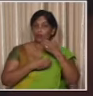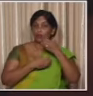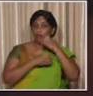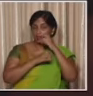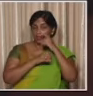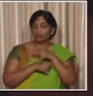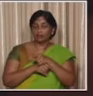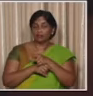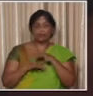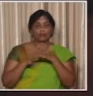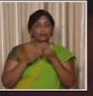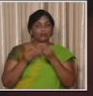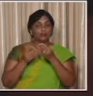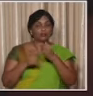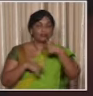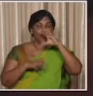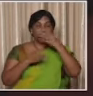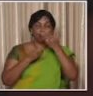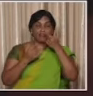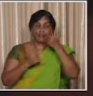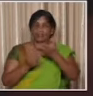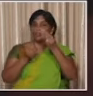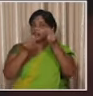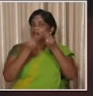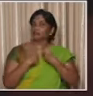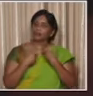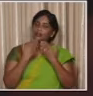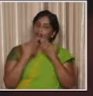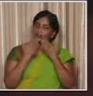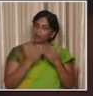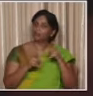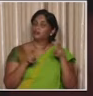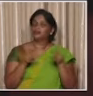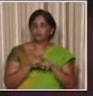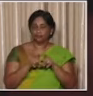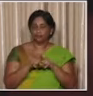bringing back them to their home.